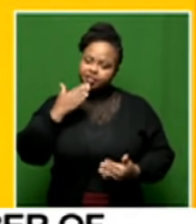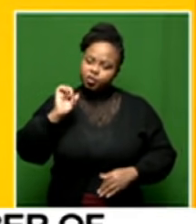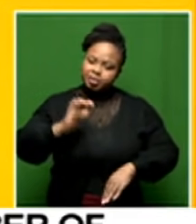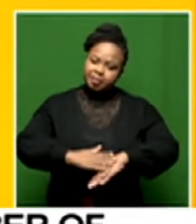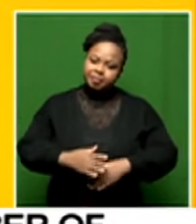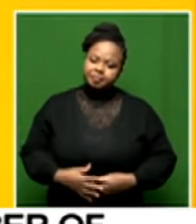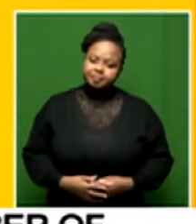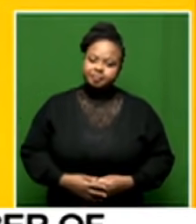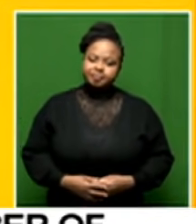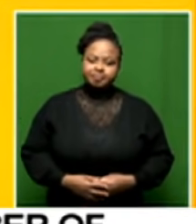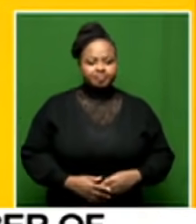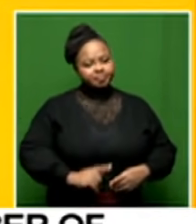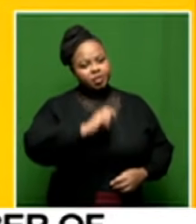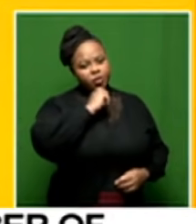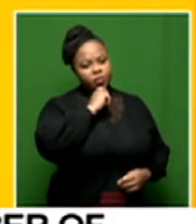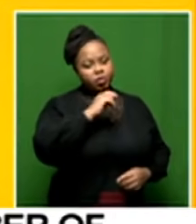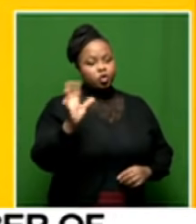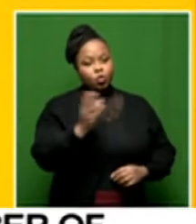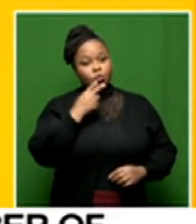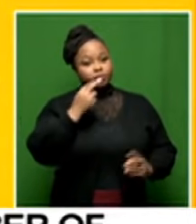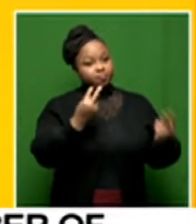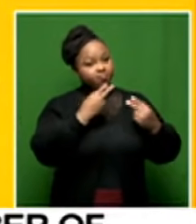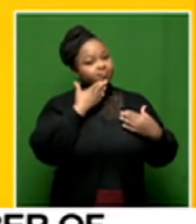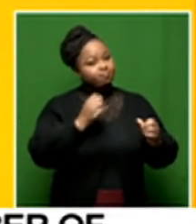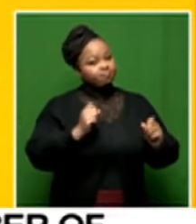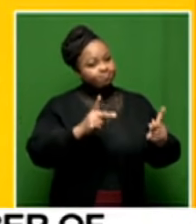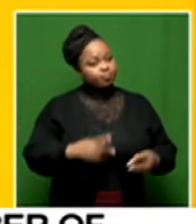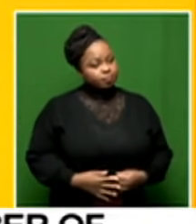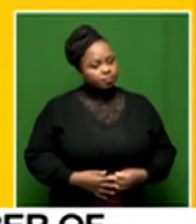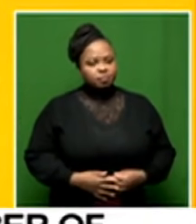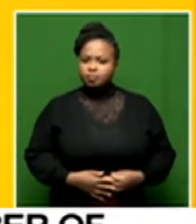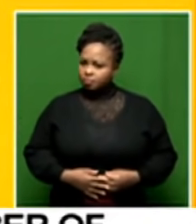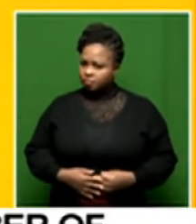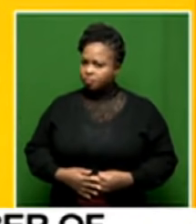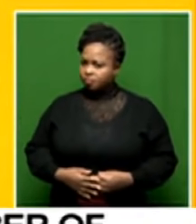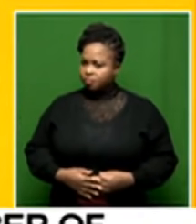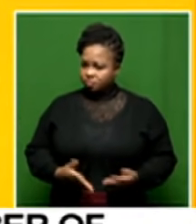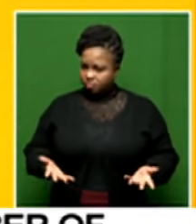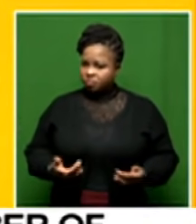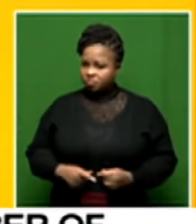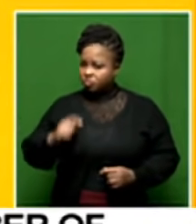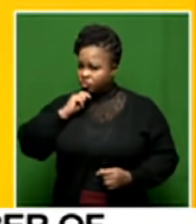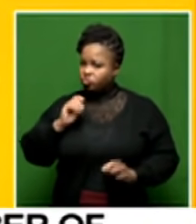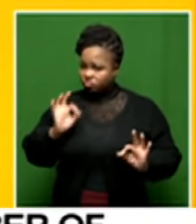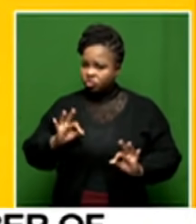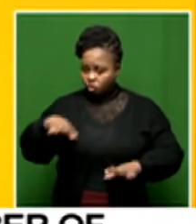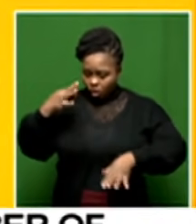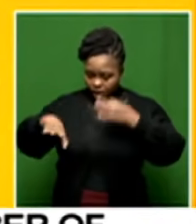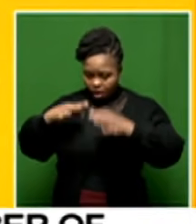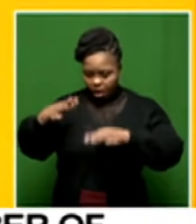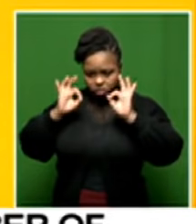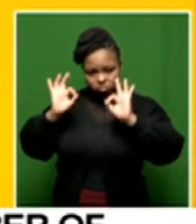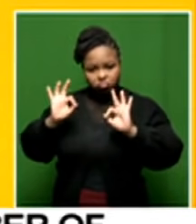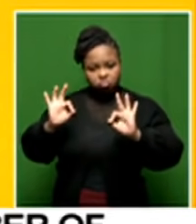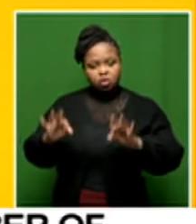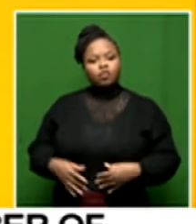this morning. Good morning to your viewers as well. Thank you for the opportunity. Is this the turn? Is this what we've sort of been analysing in terms